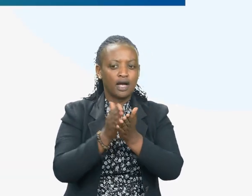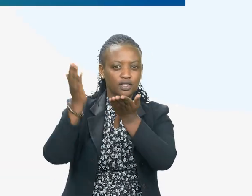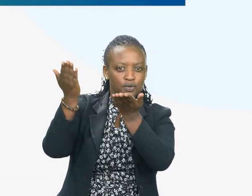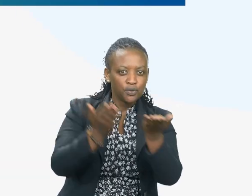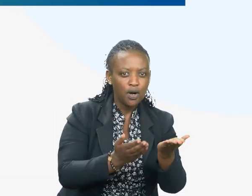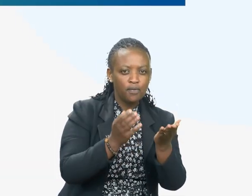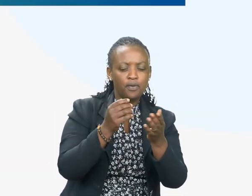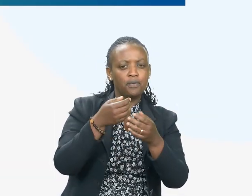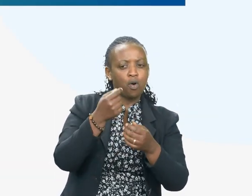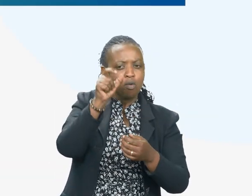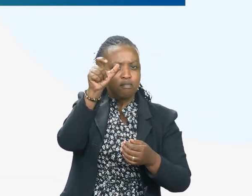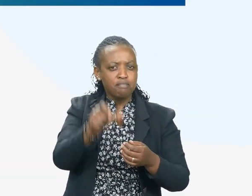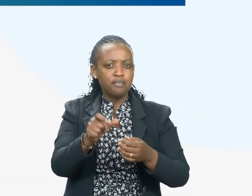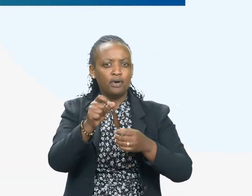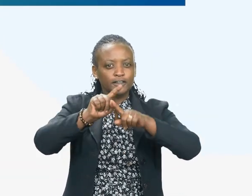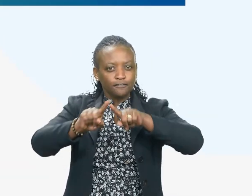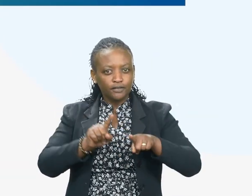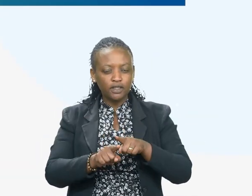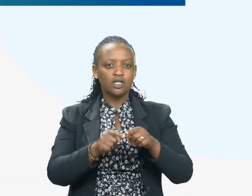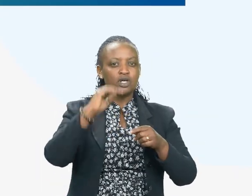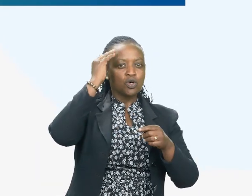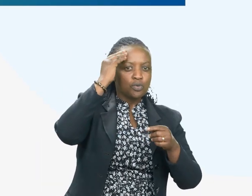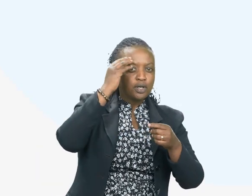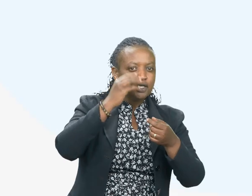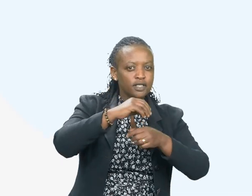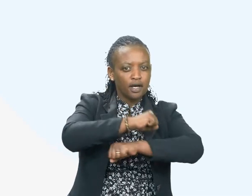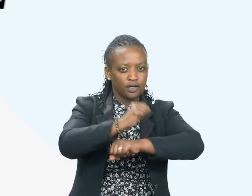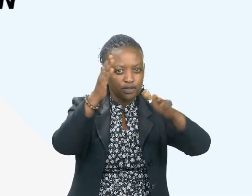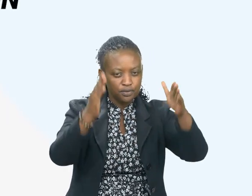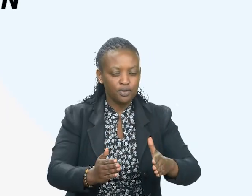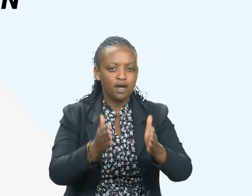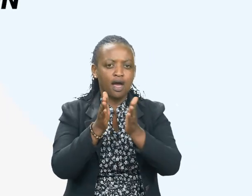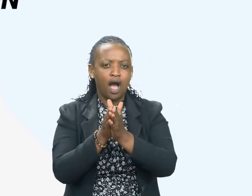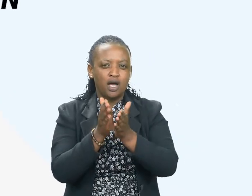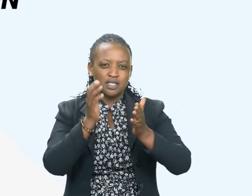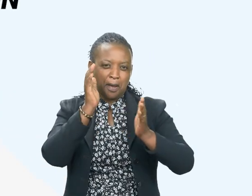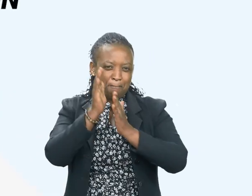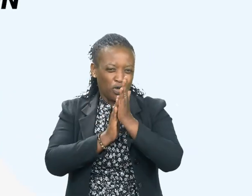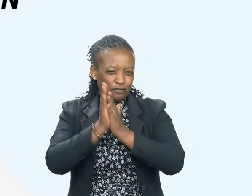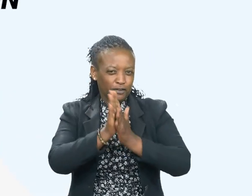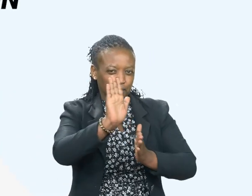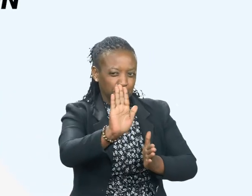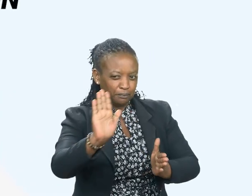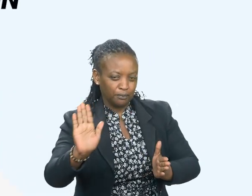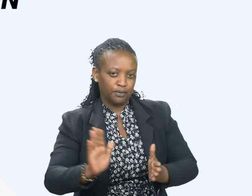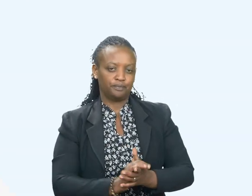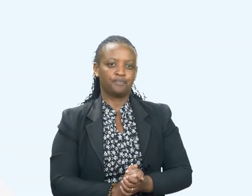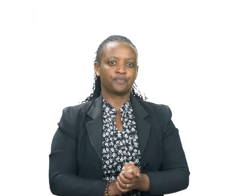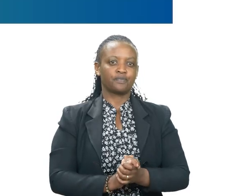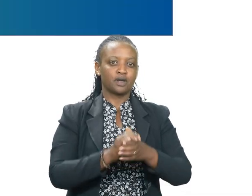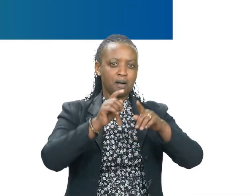recognize and accommodate individual differences to enhance students' engagement and